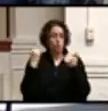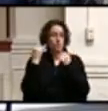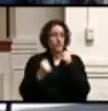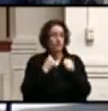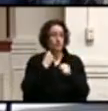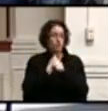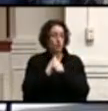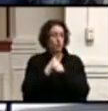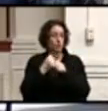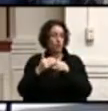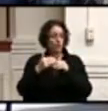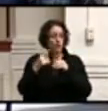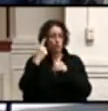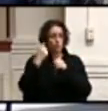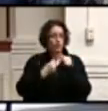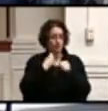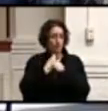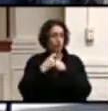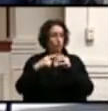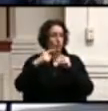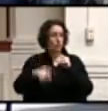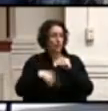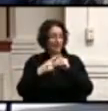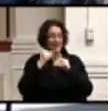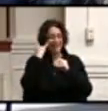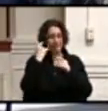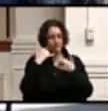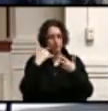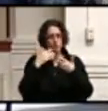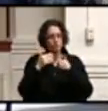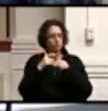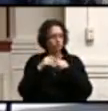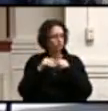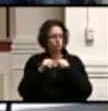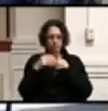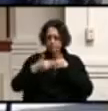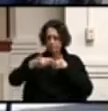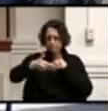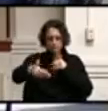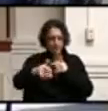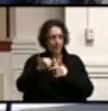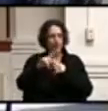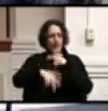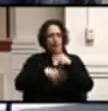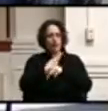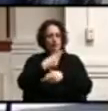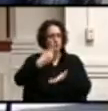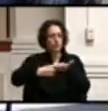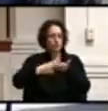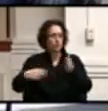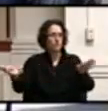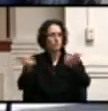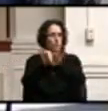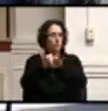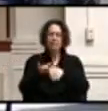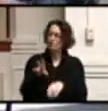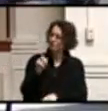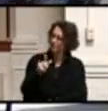find ourselves in a different place next year with the budget. Donna, you are so good at